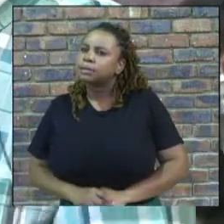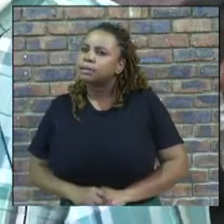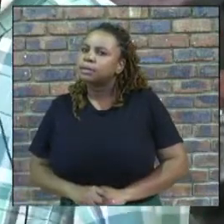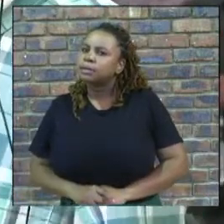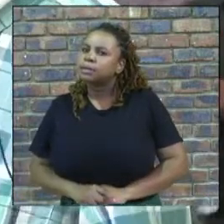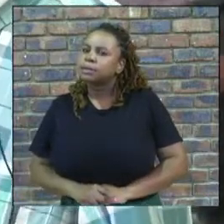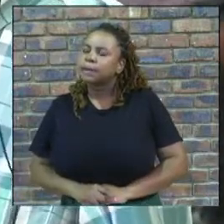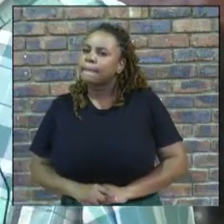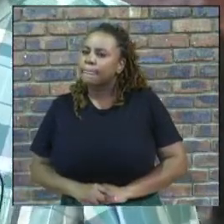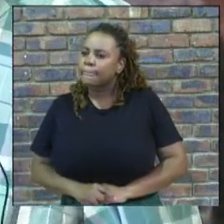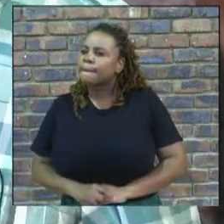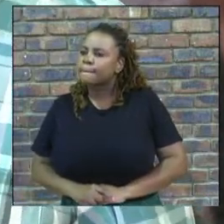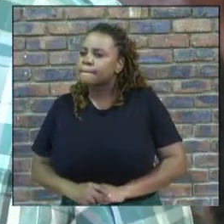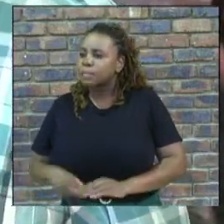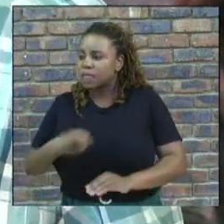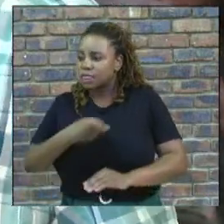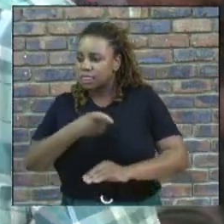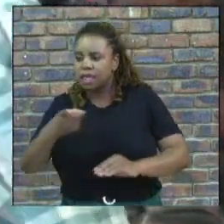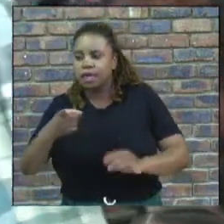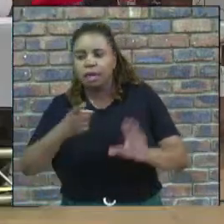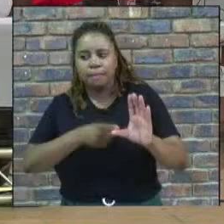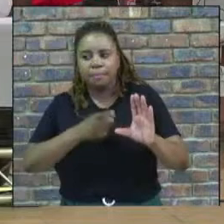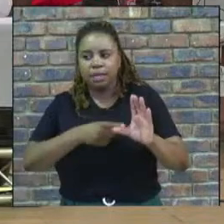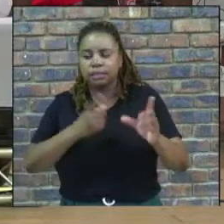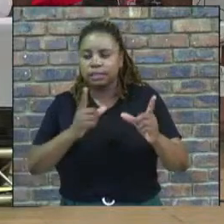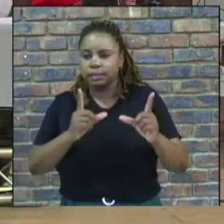ipetroleum leyo. Ngiyathokoza mphathi.